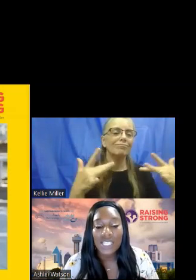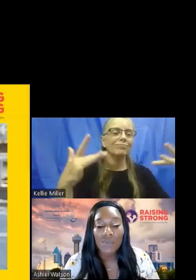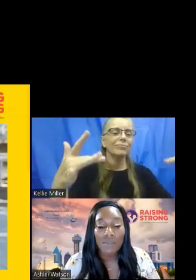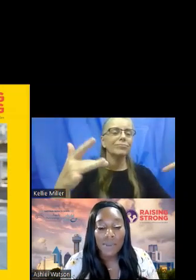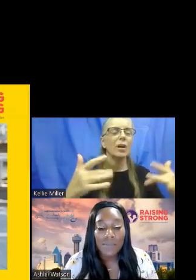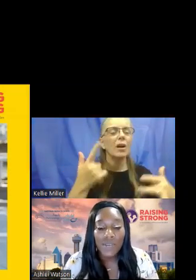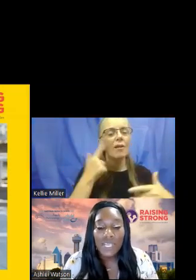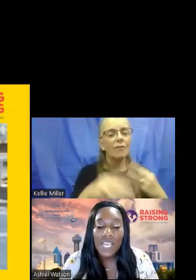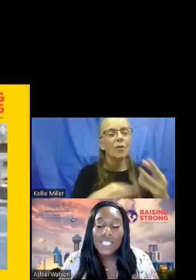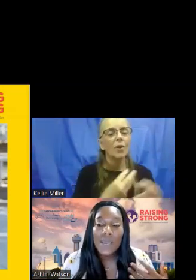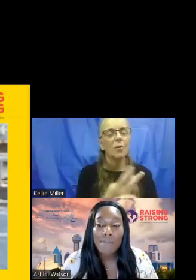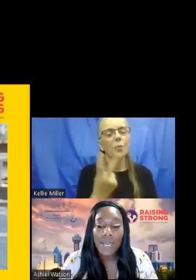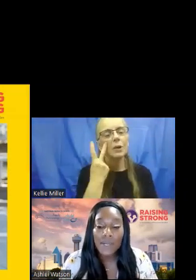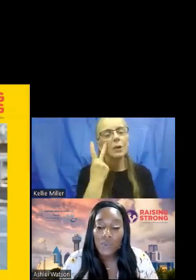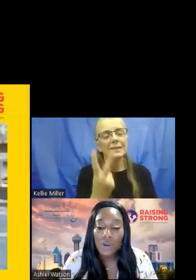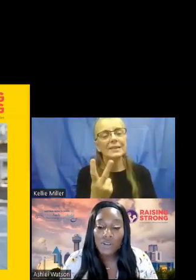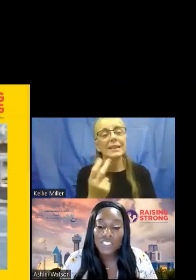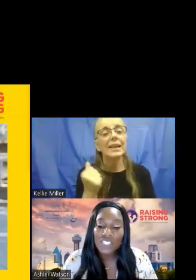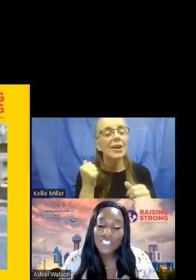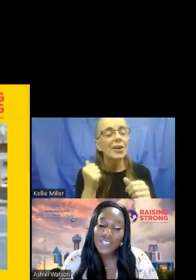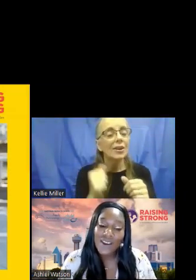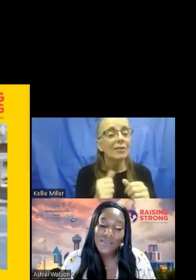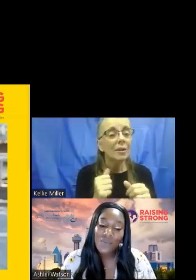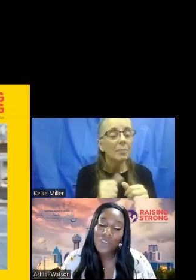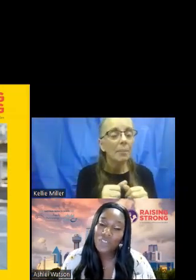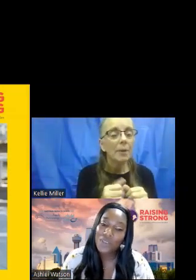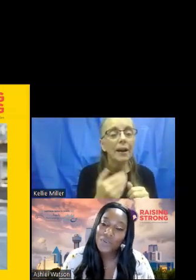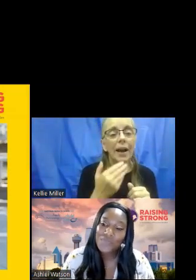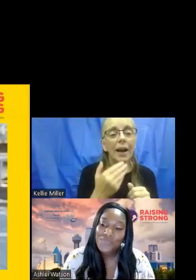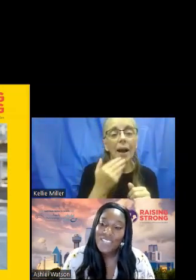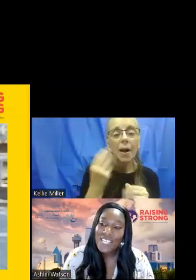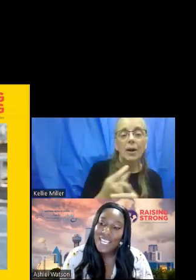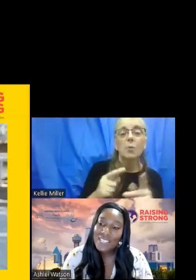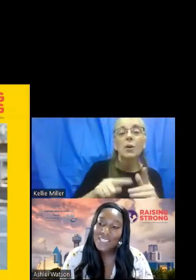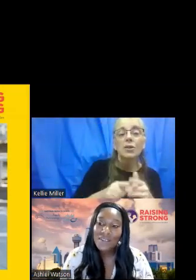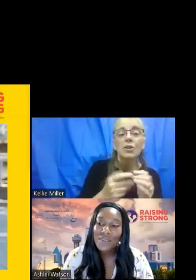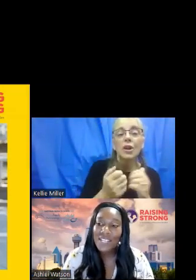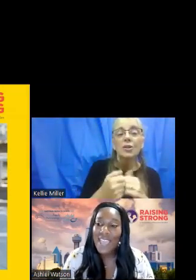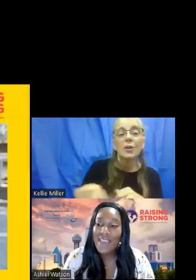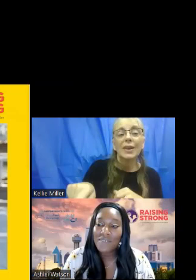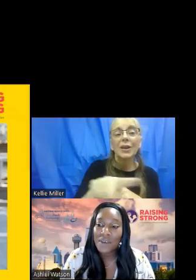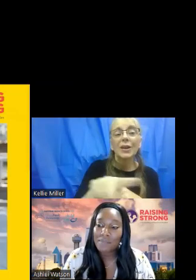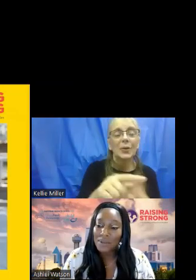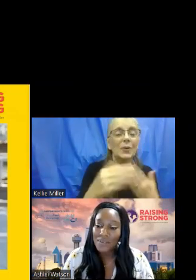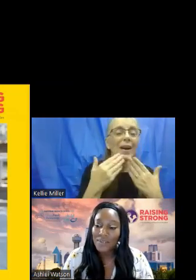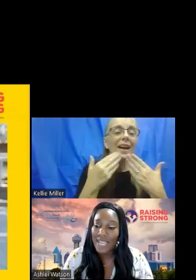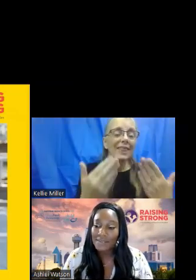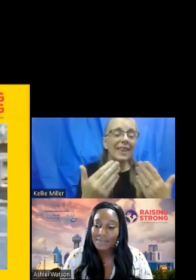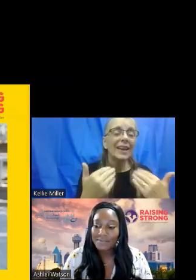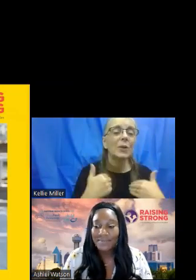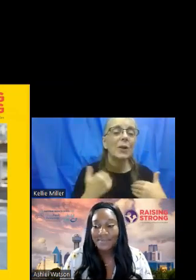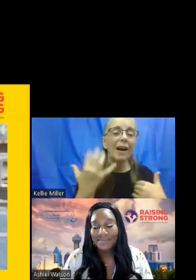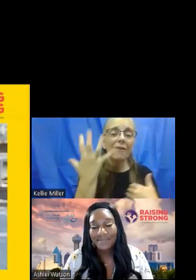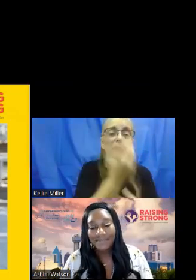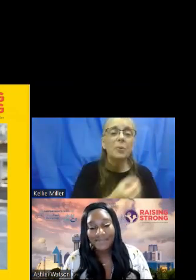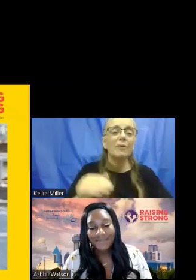world to see, remembering that better worlds start with you. Thank you and have a beautiful night.